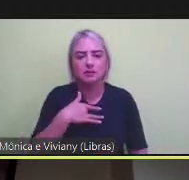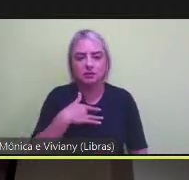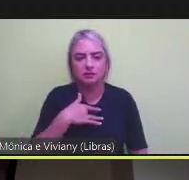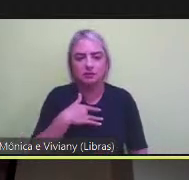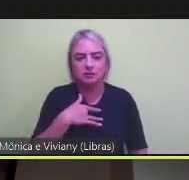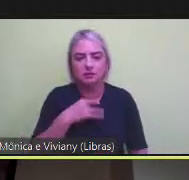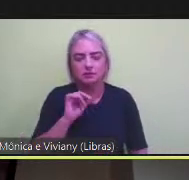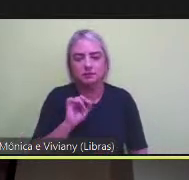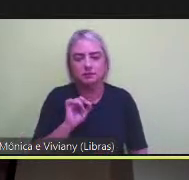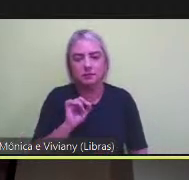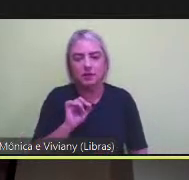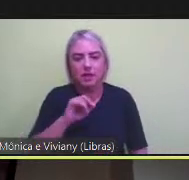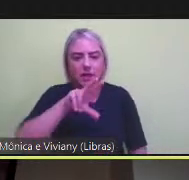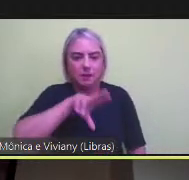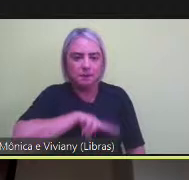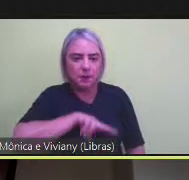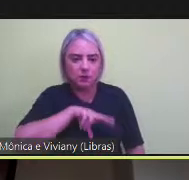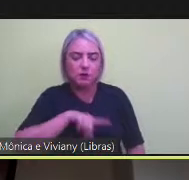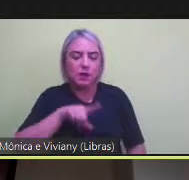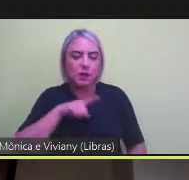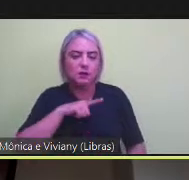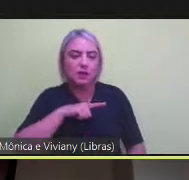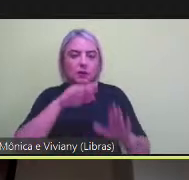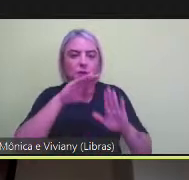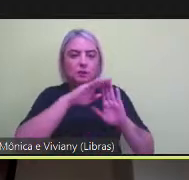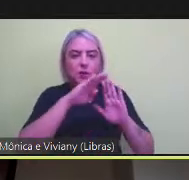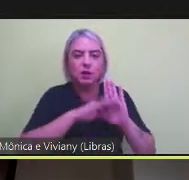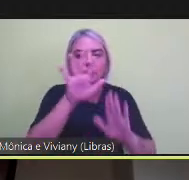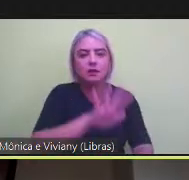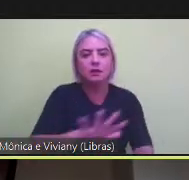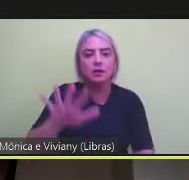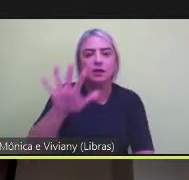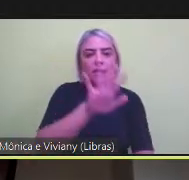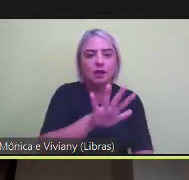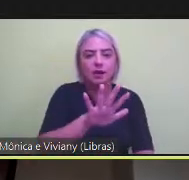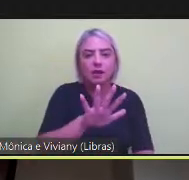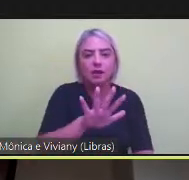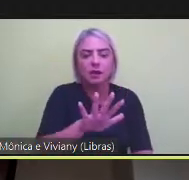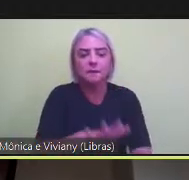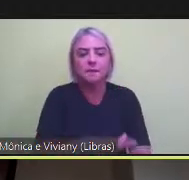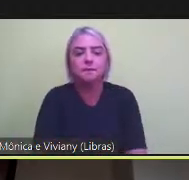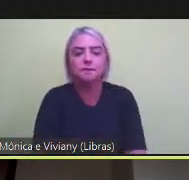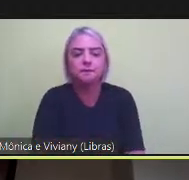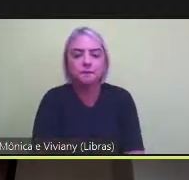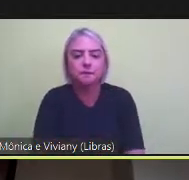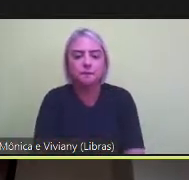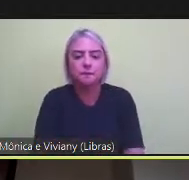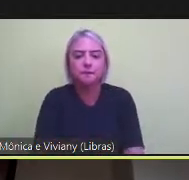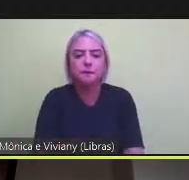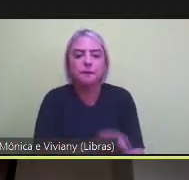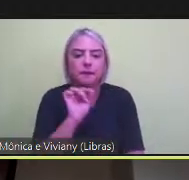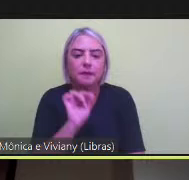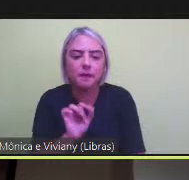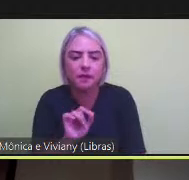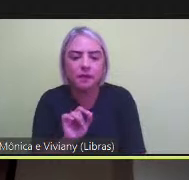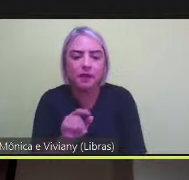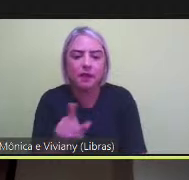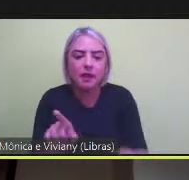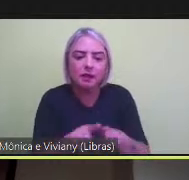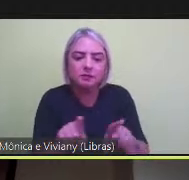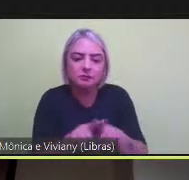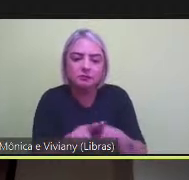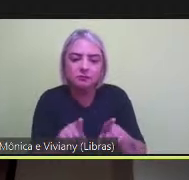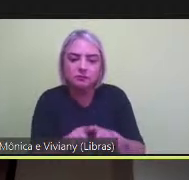in the school health. In Portugal, we have a national program about school health, and